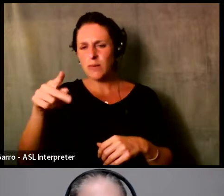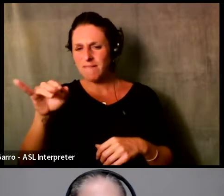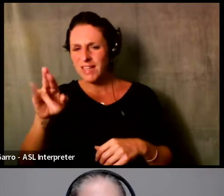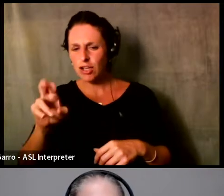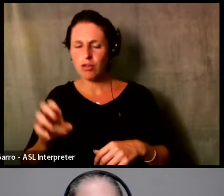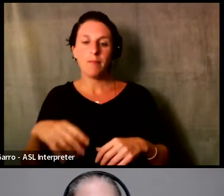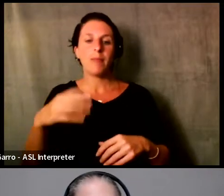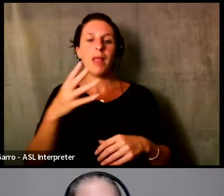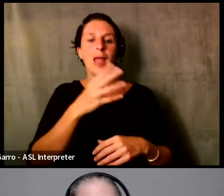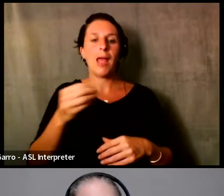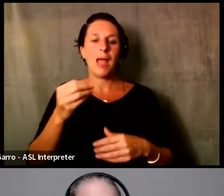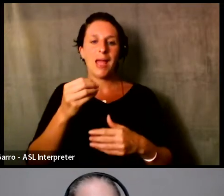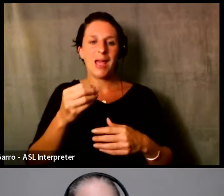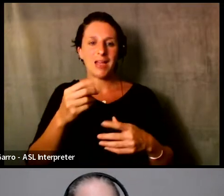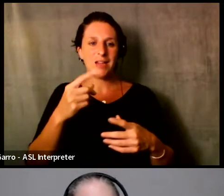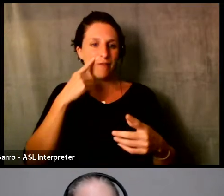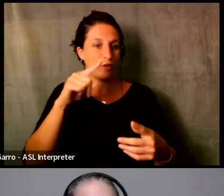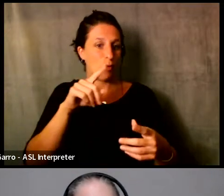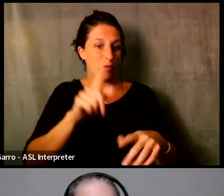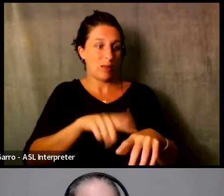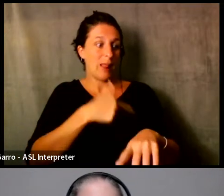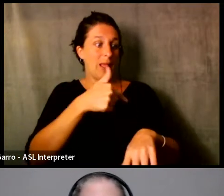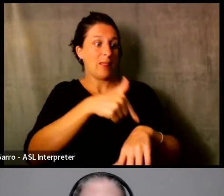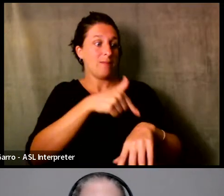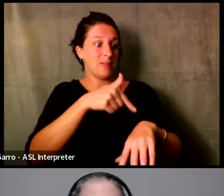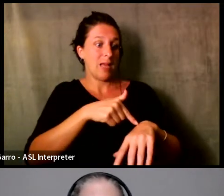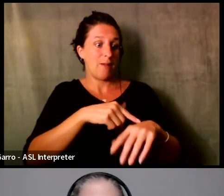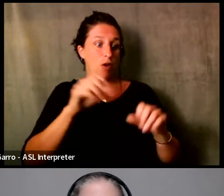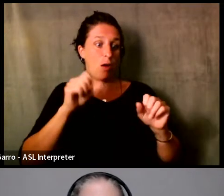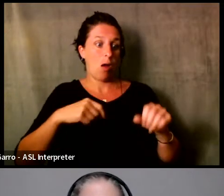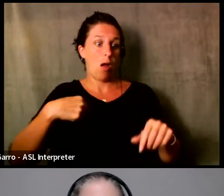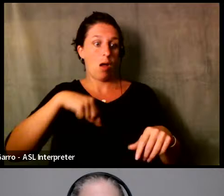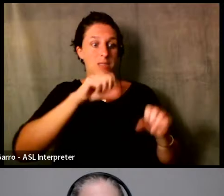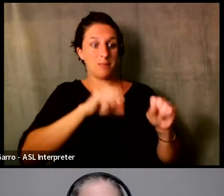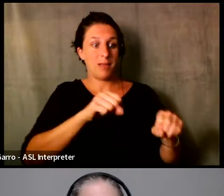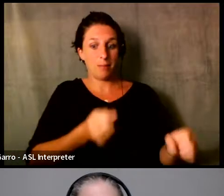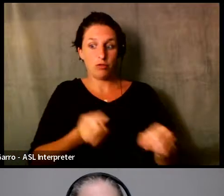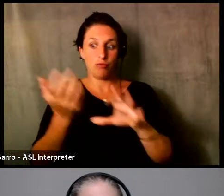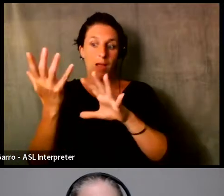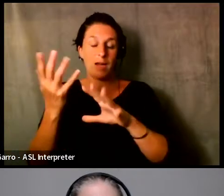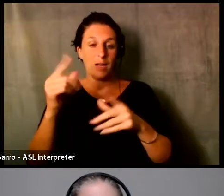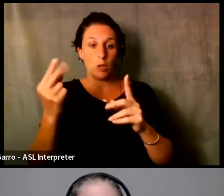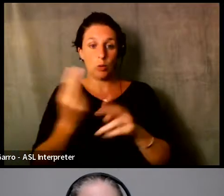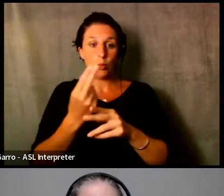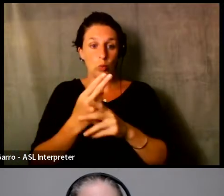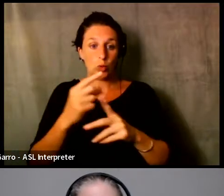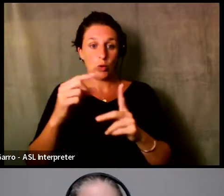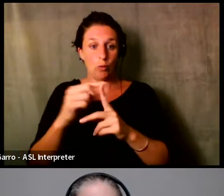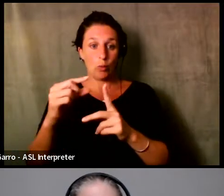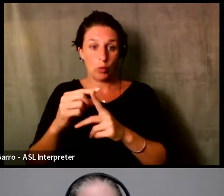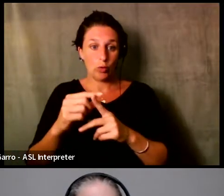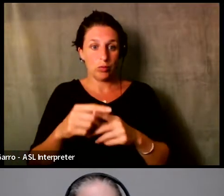In terms of the length of time for us to eradicate the use of words that are prevalent in also our society, I cannot